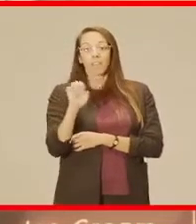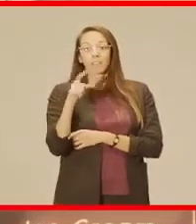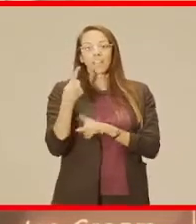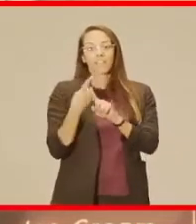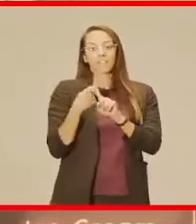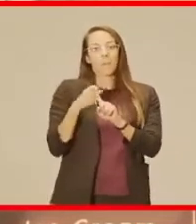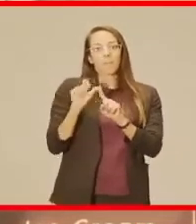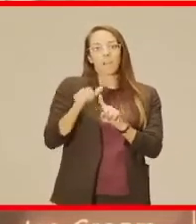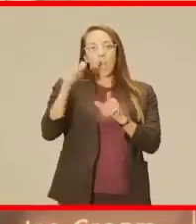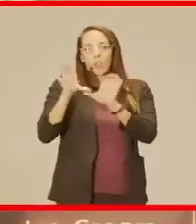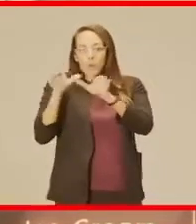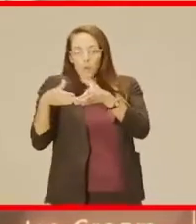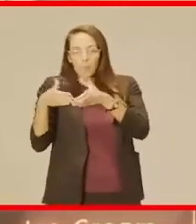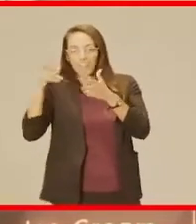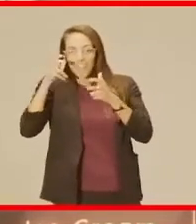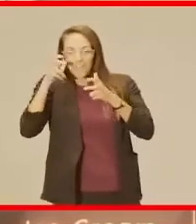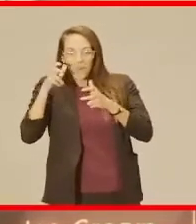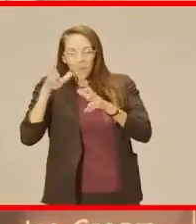of destruction, Plag.